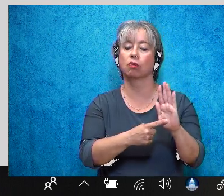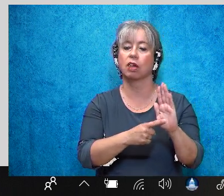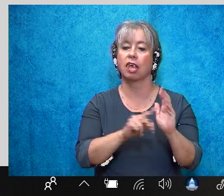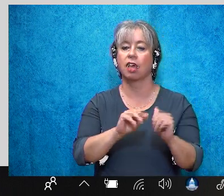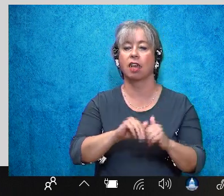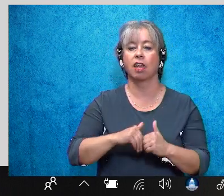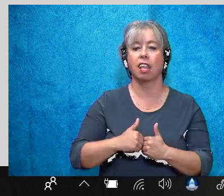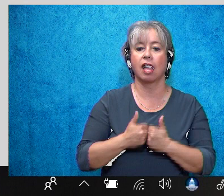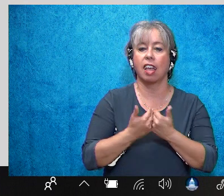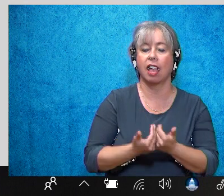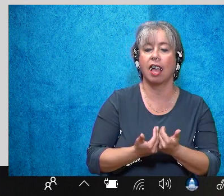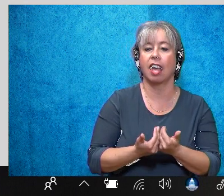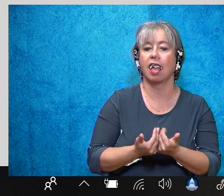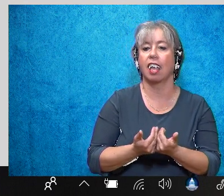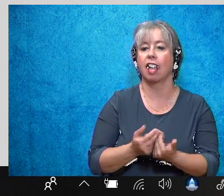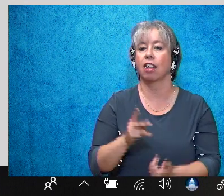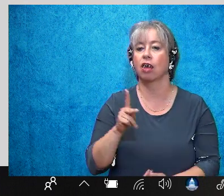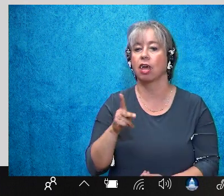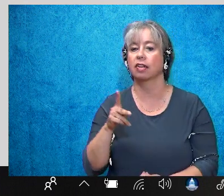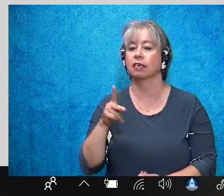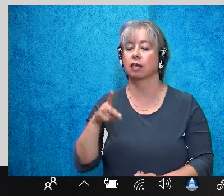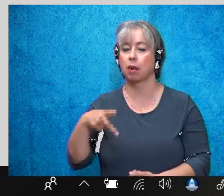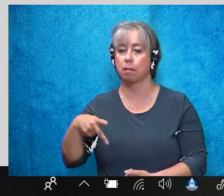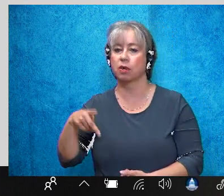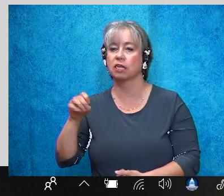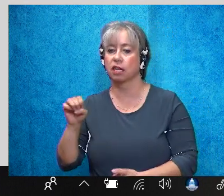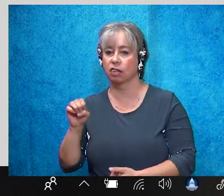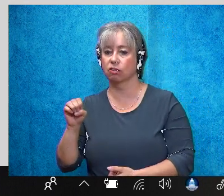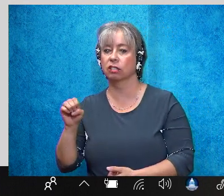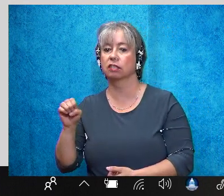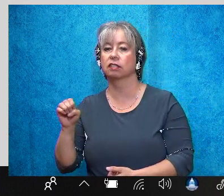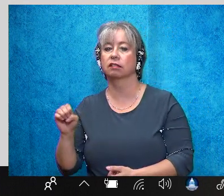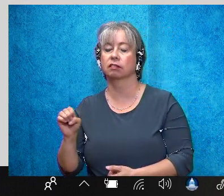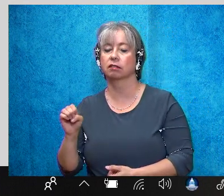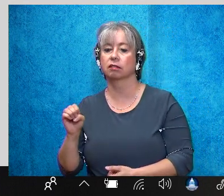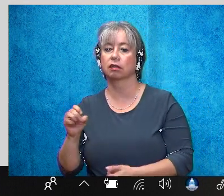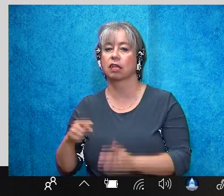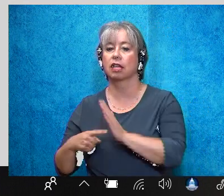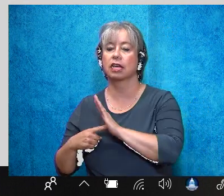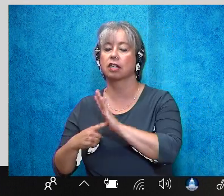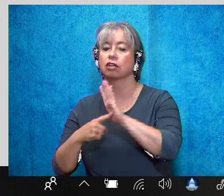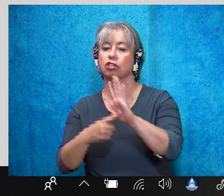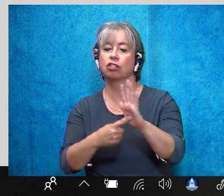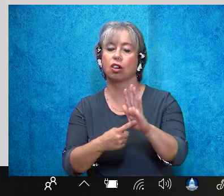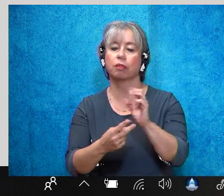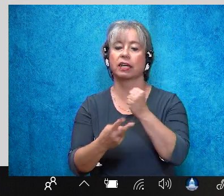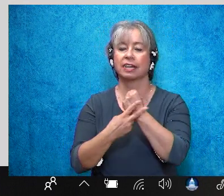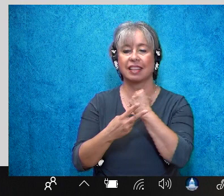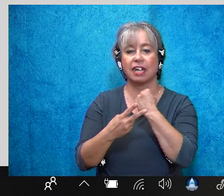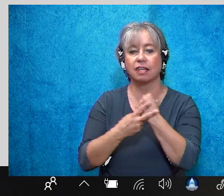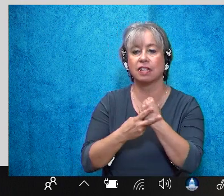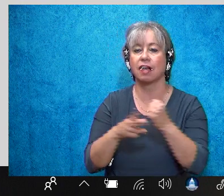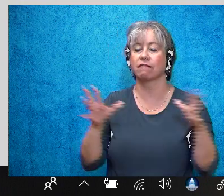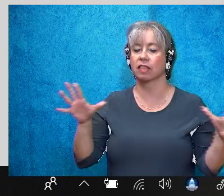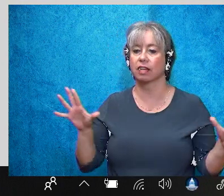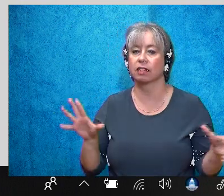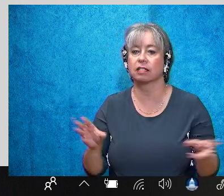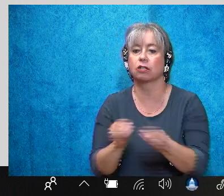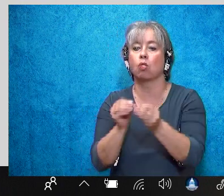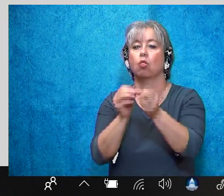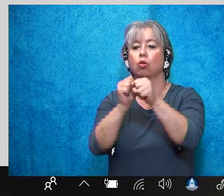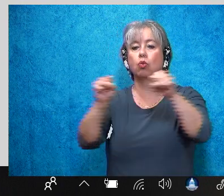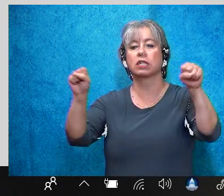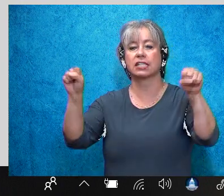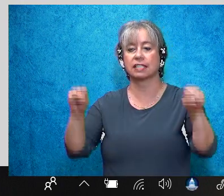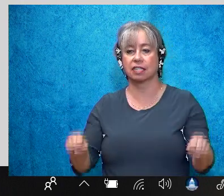how this kinetic and potential energy is showing the conservation of a total system, or the